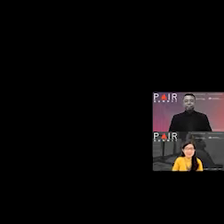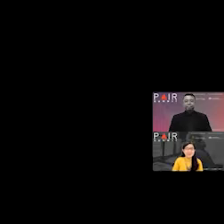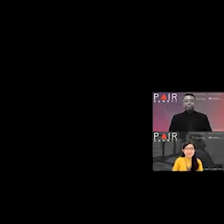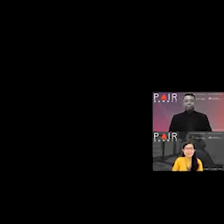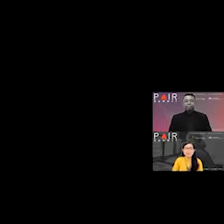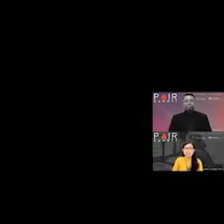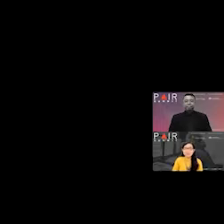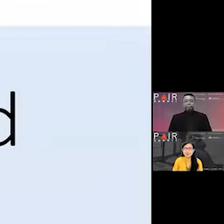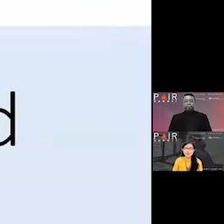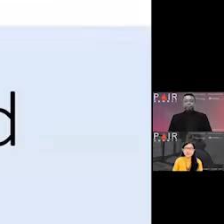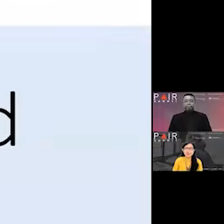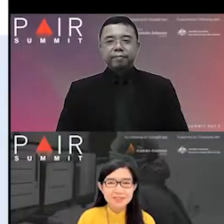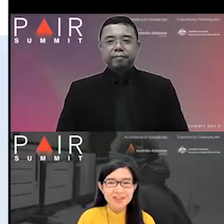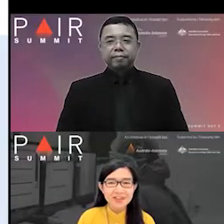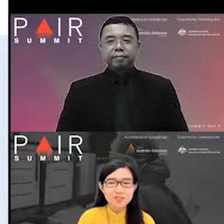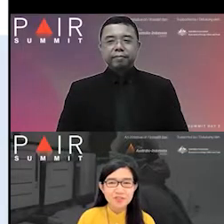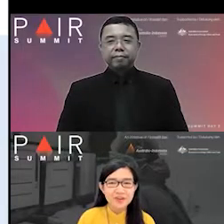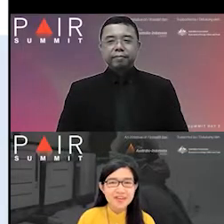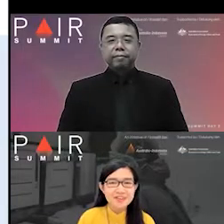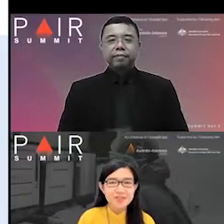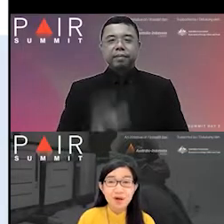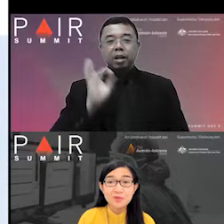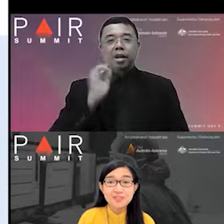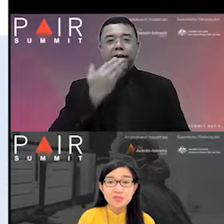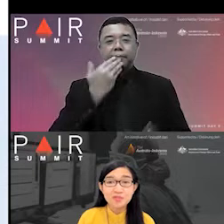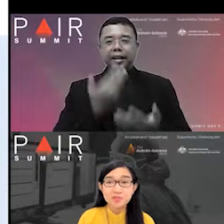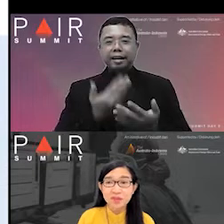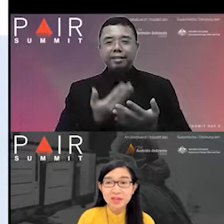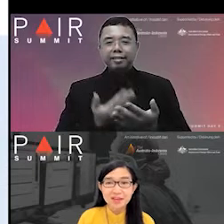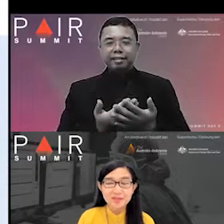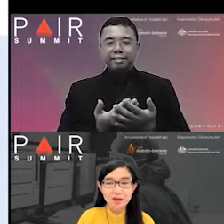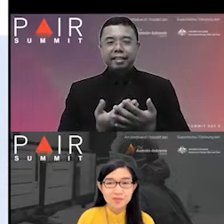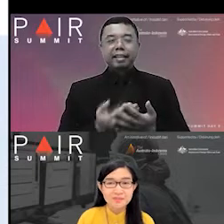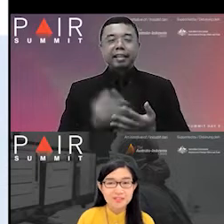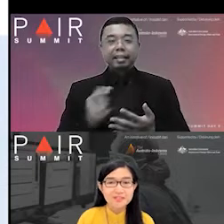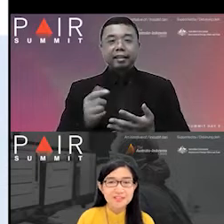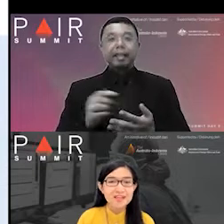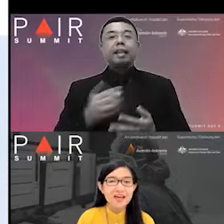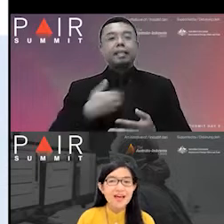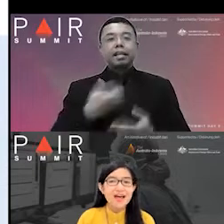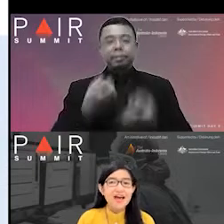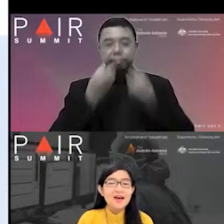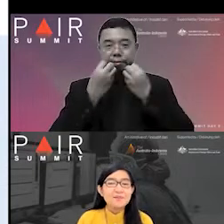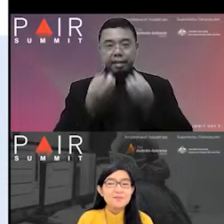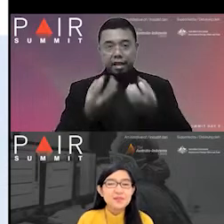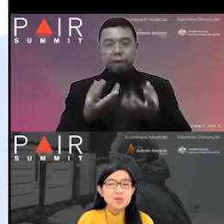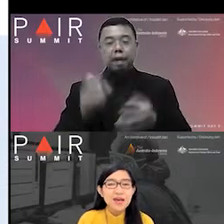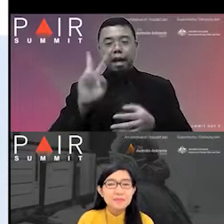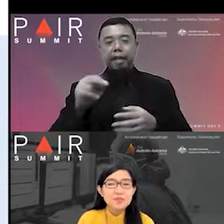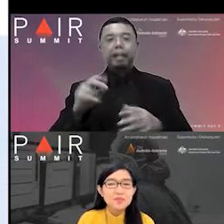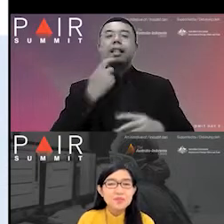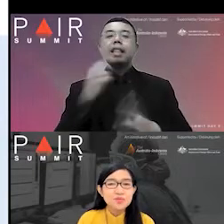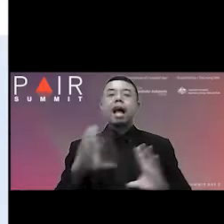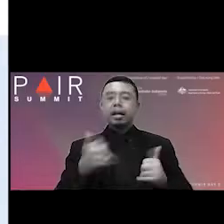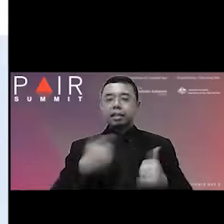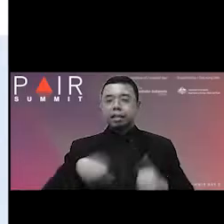Right, thank you so much, Shara. So I will continue to share our result. We are happy